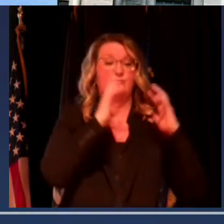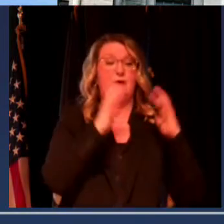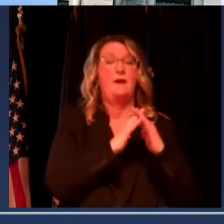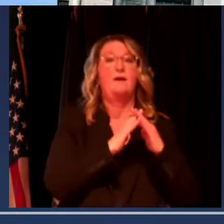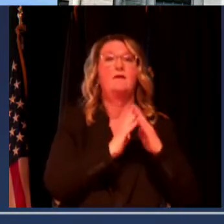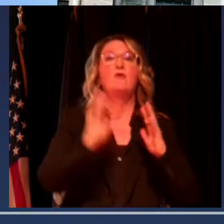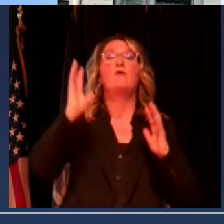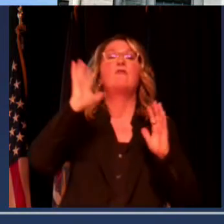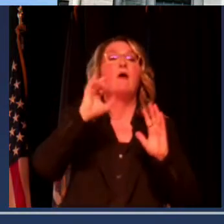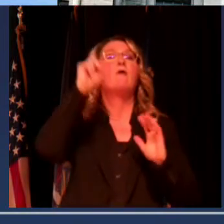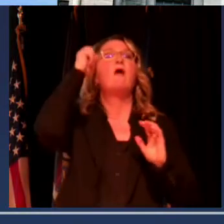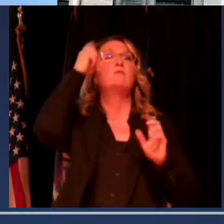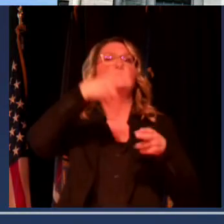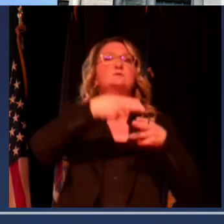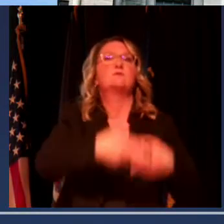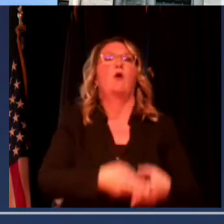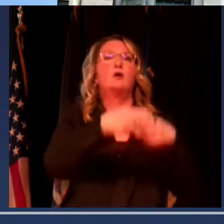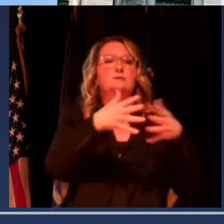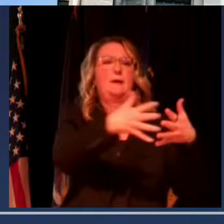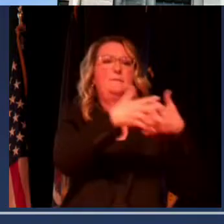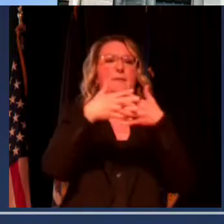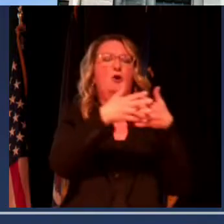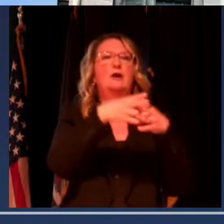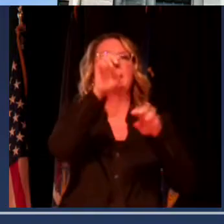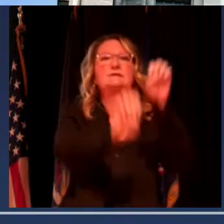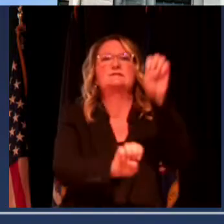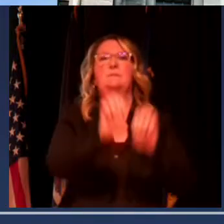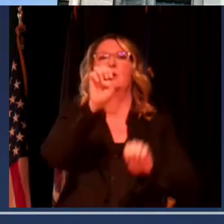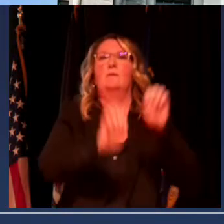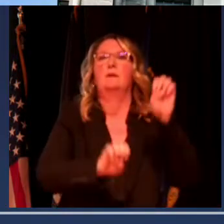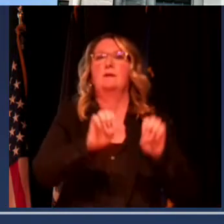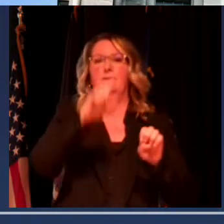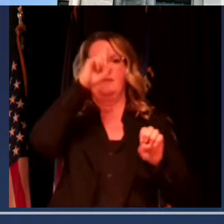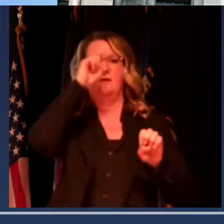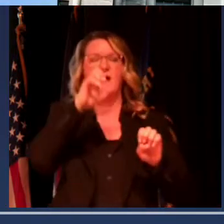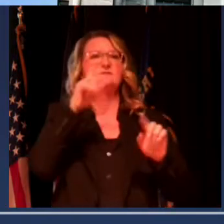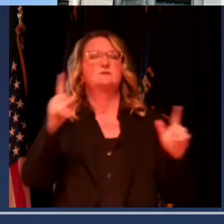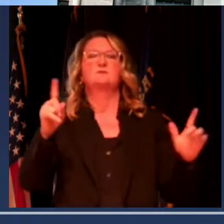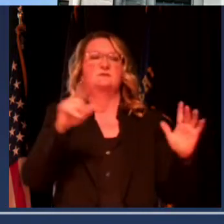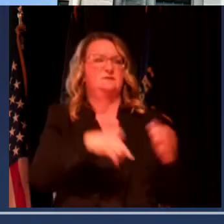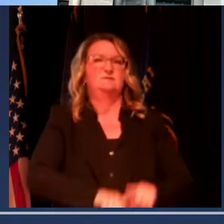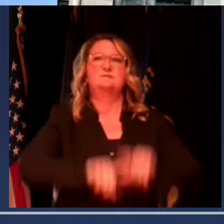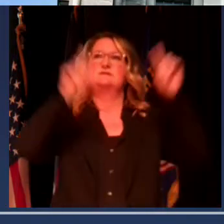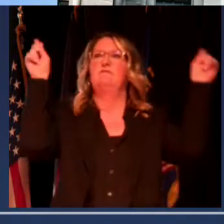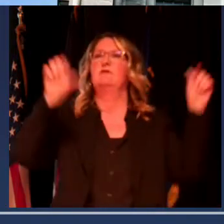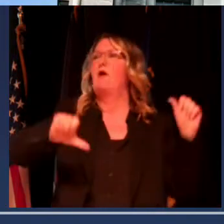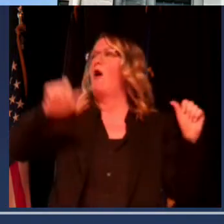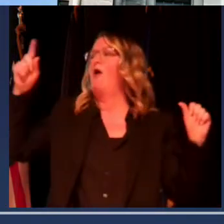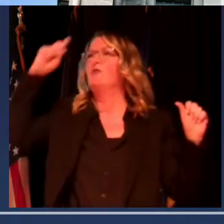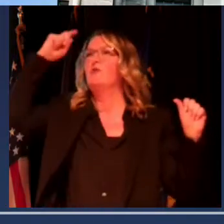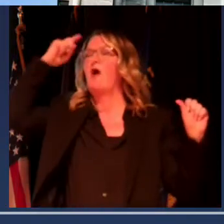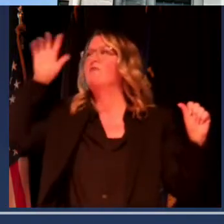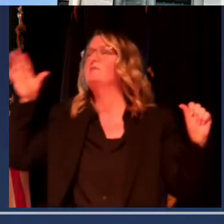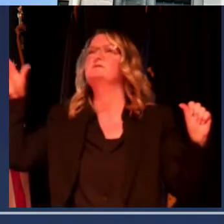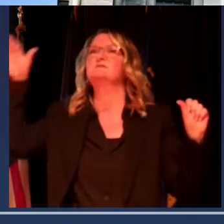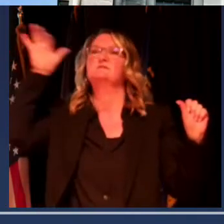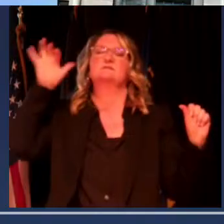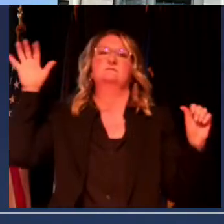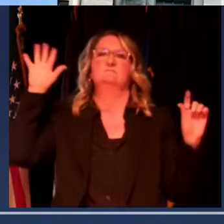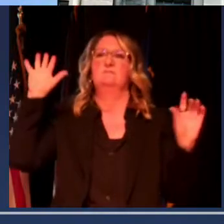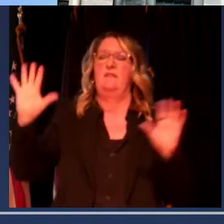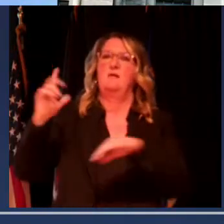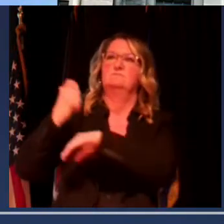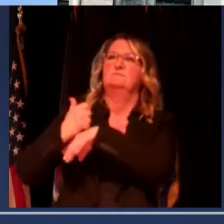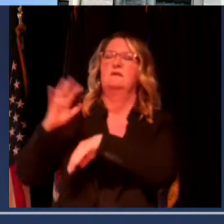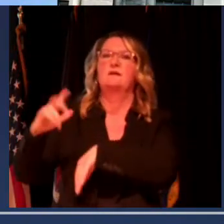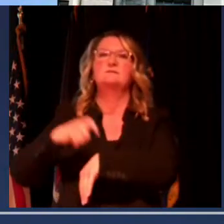form of government was referred to as the American experiment because it was entirely distinct from every other form of government that then existed, and